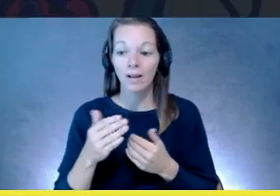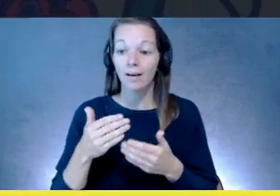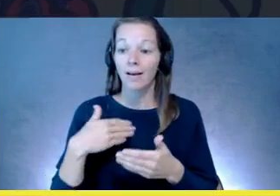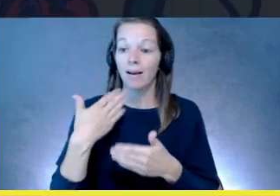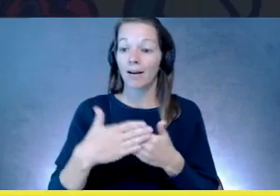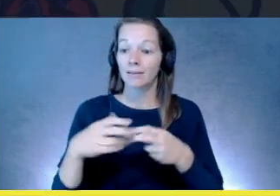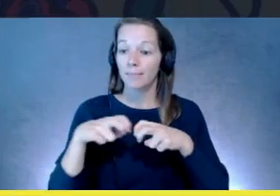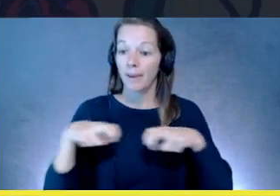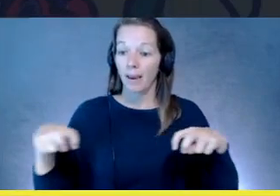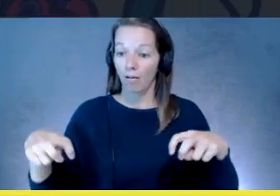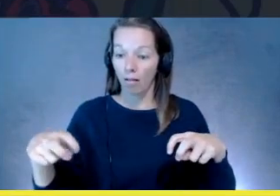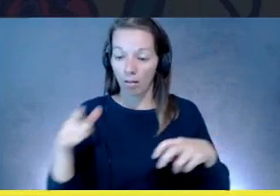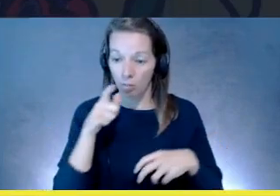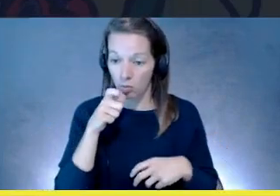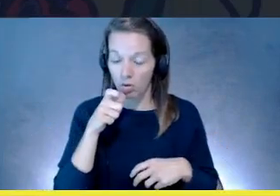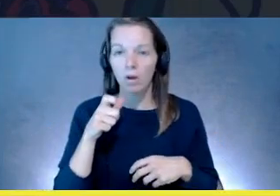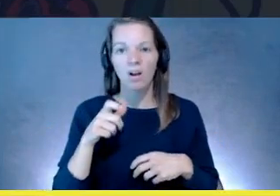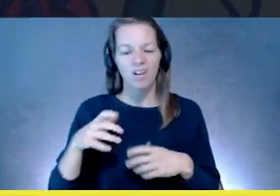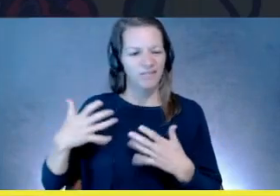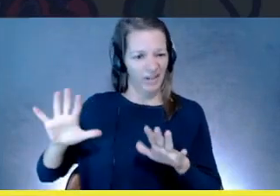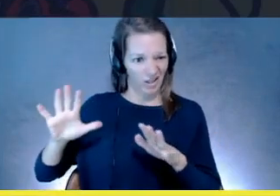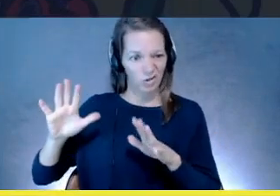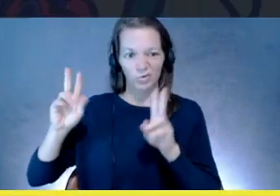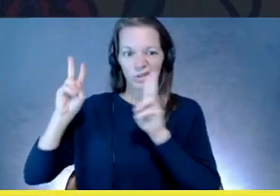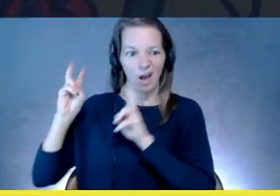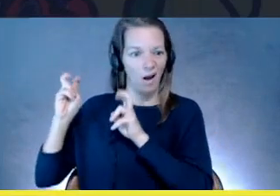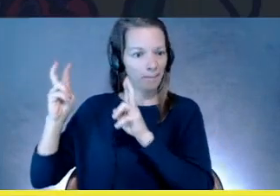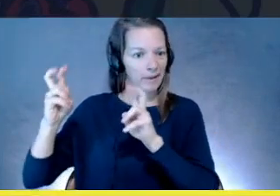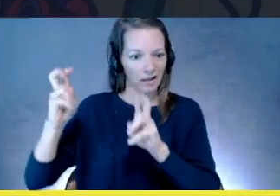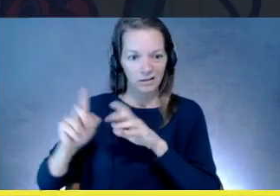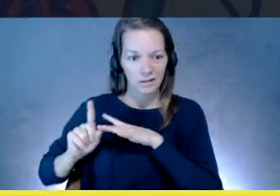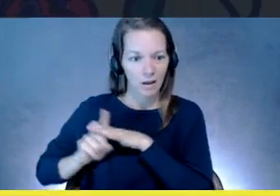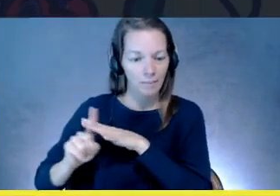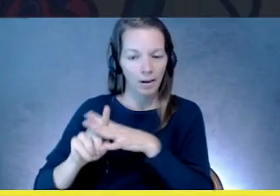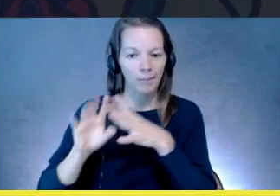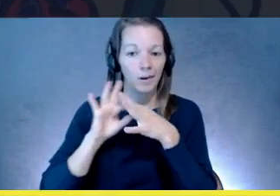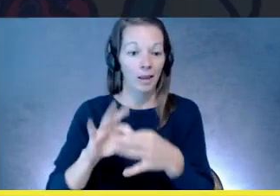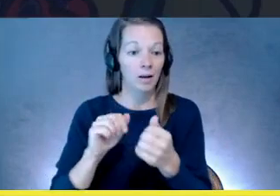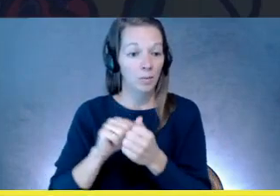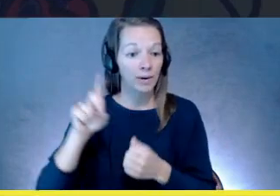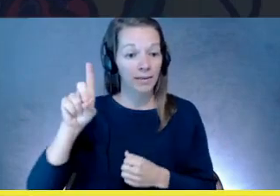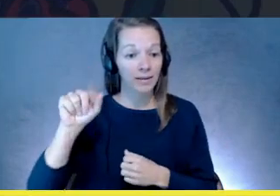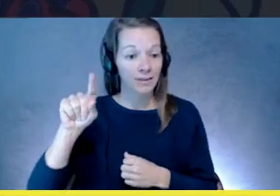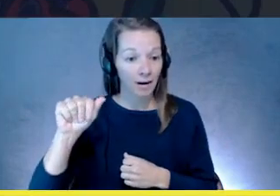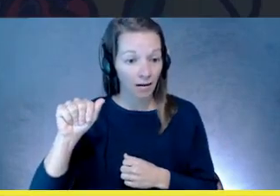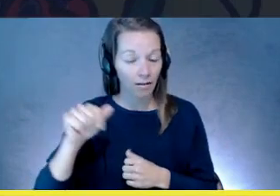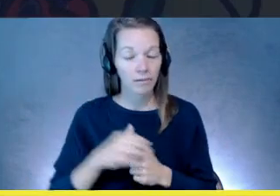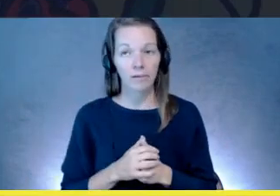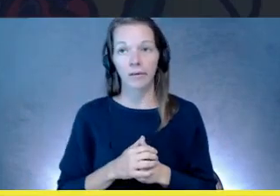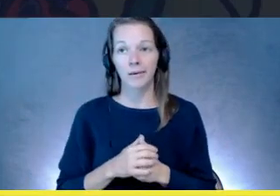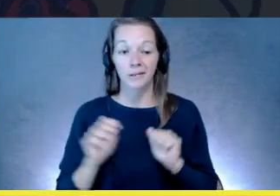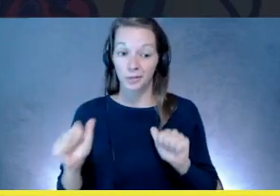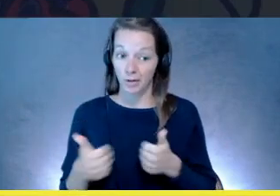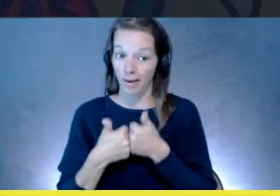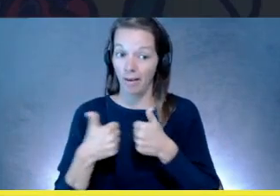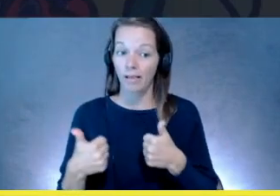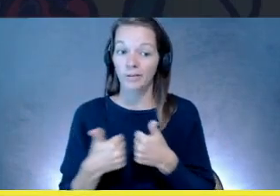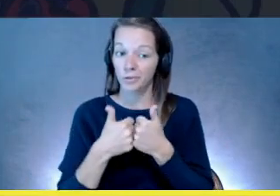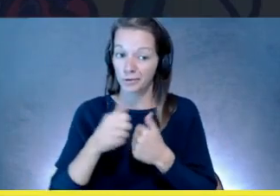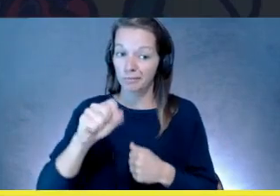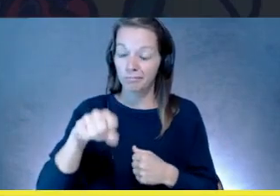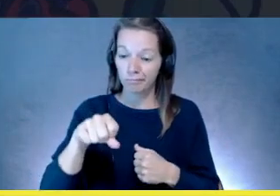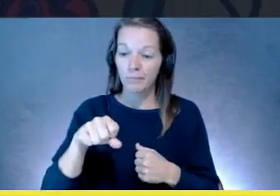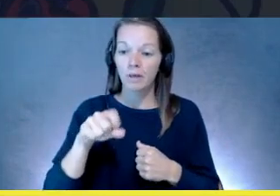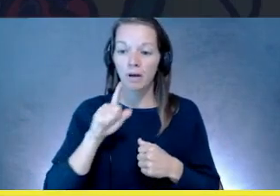discuss topics that have come up actually already today, having to do with data and the challenges of